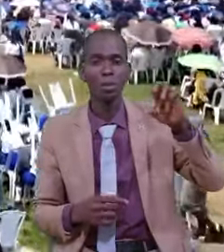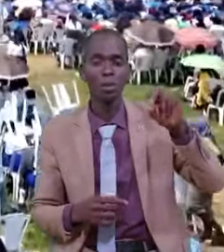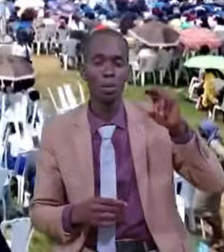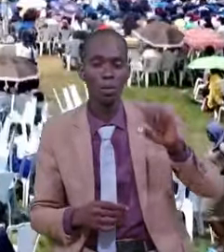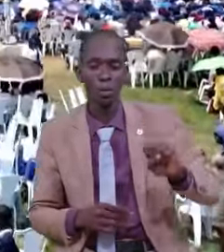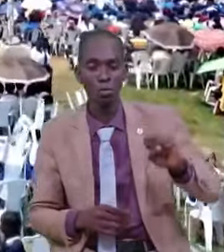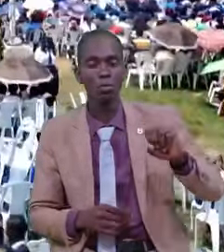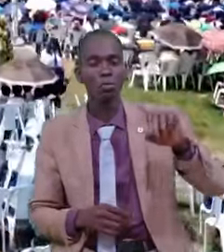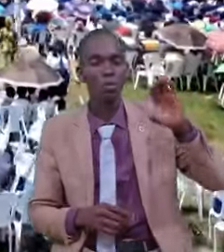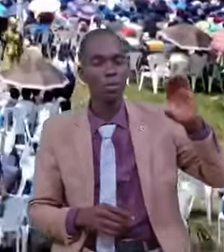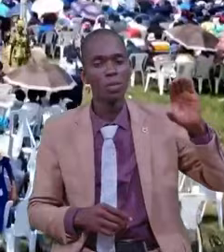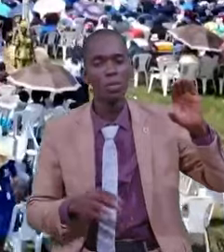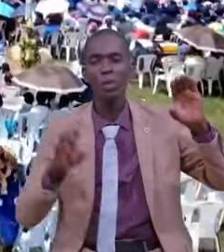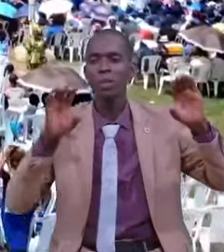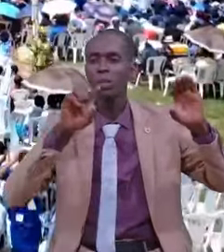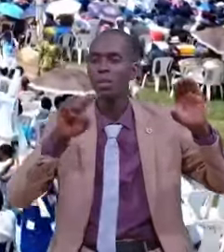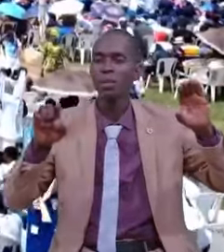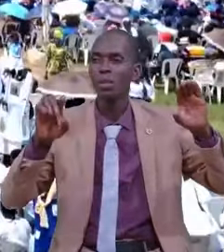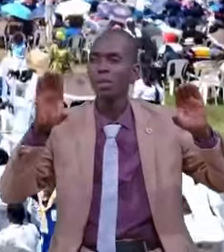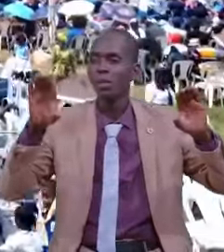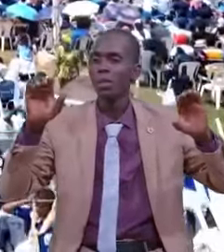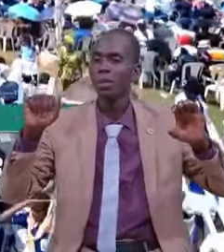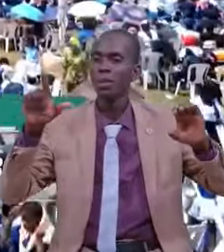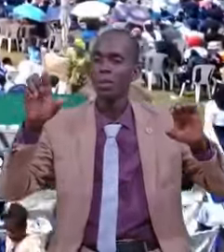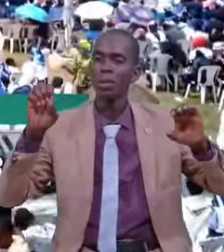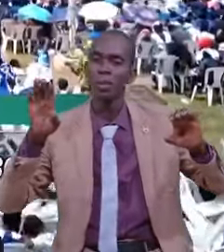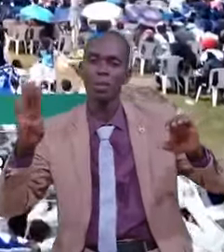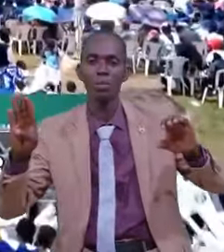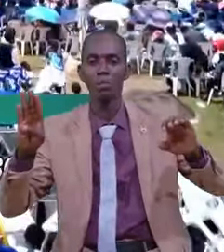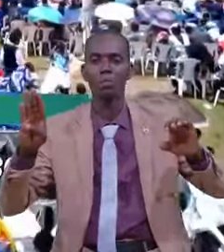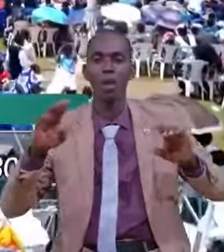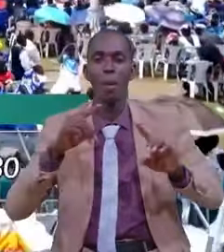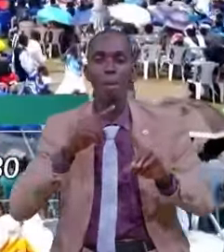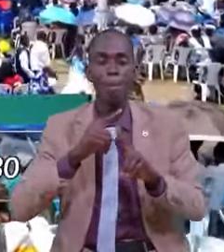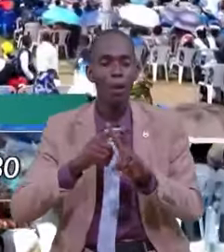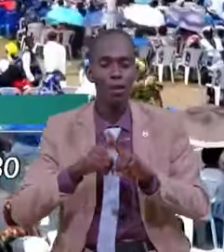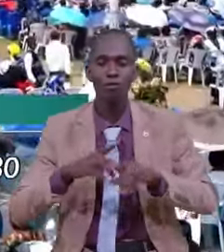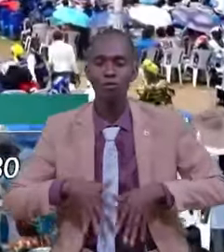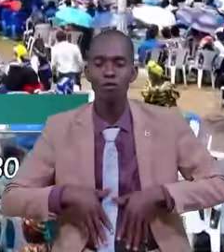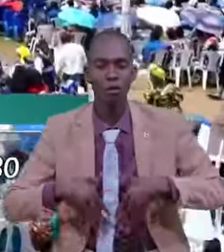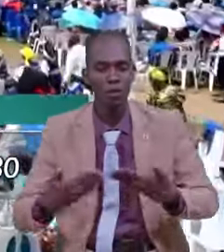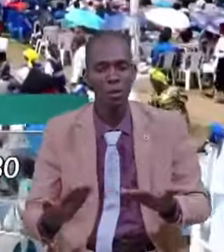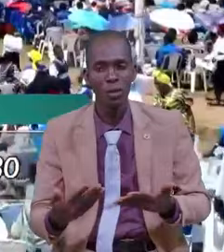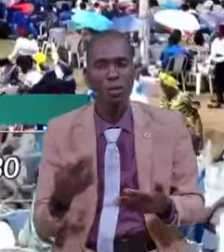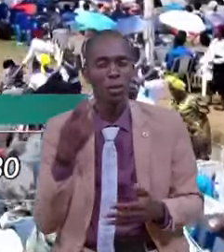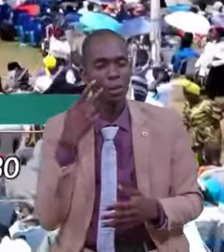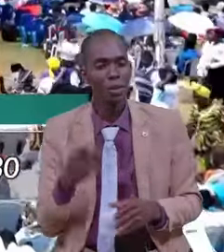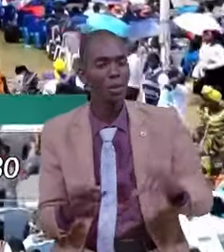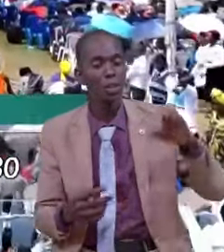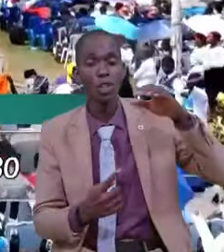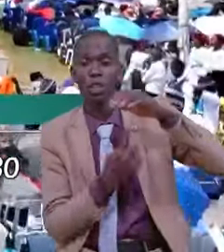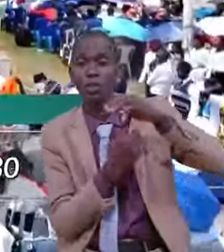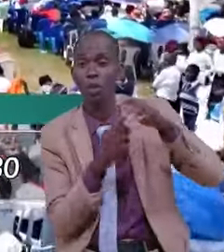positive confession. Caleb, that's the beginning of that word, champion.